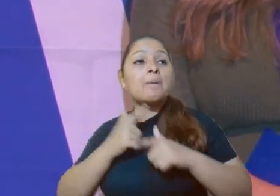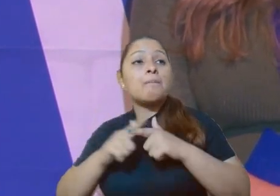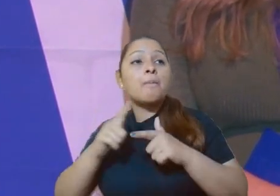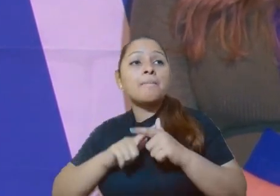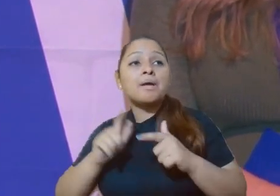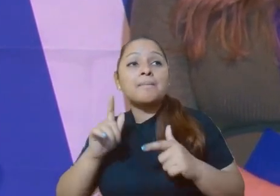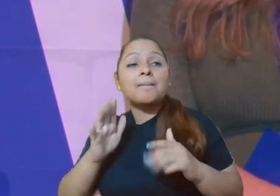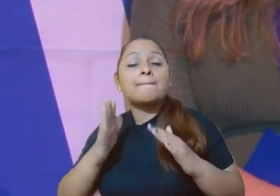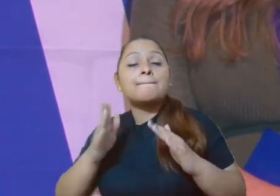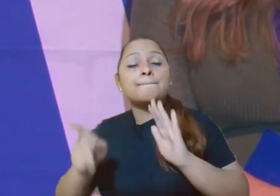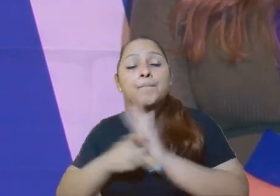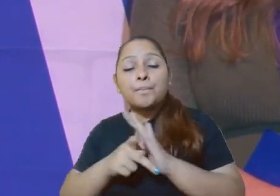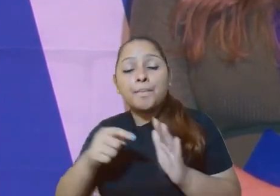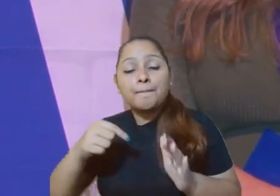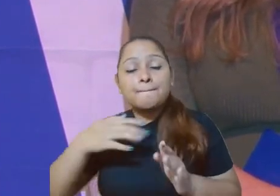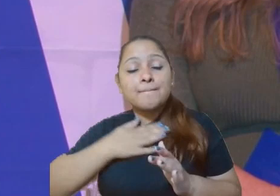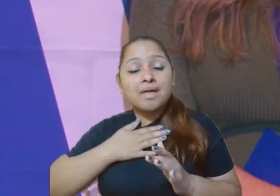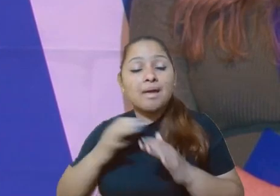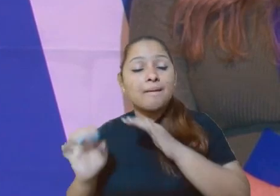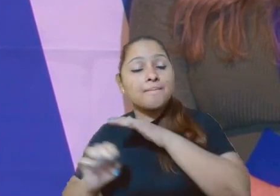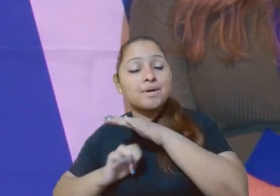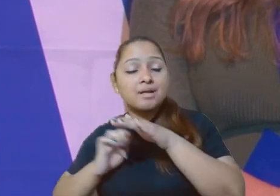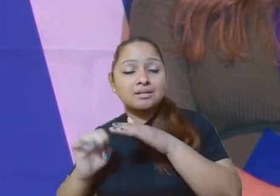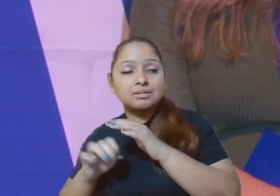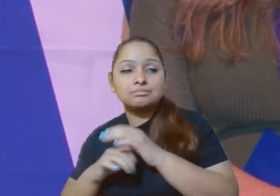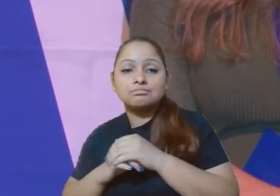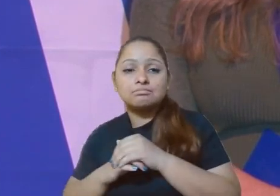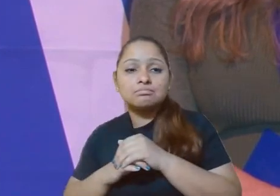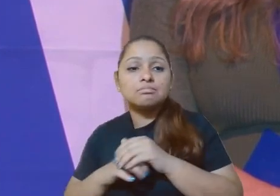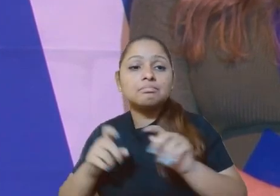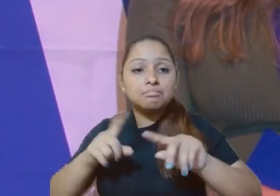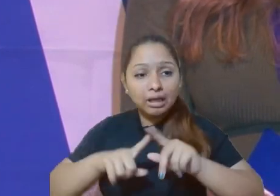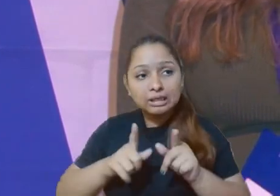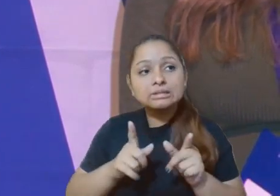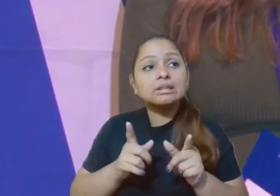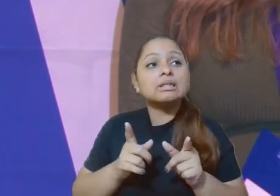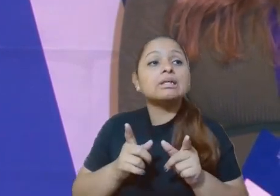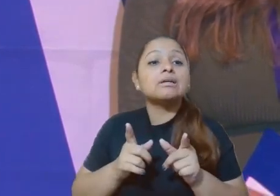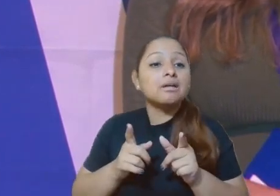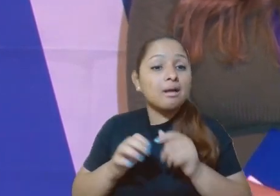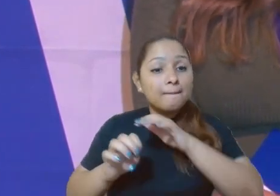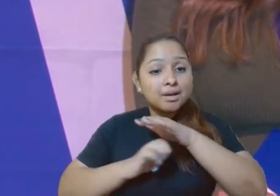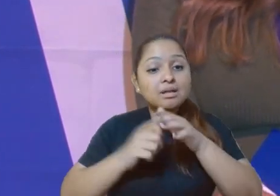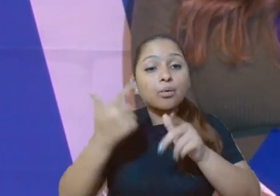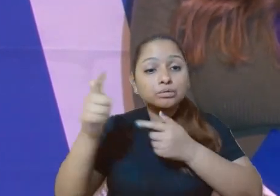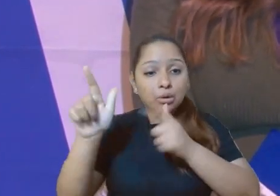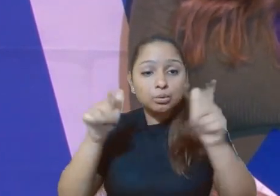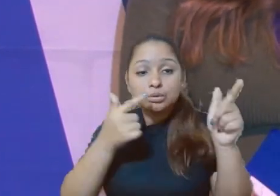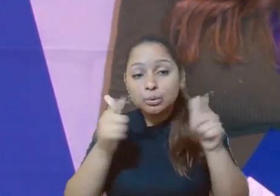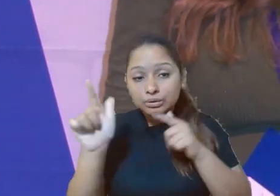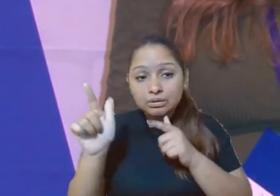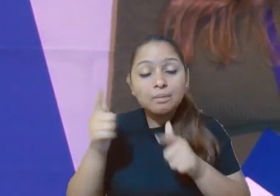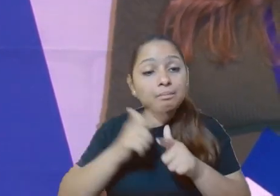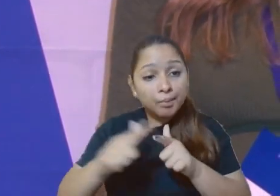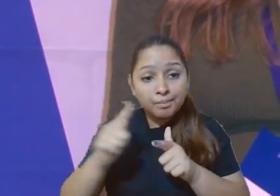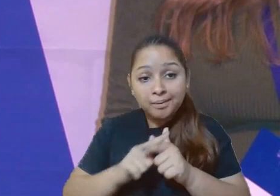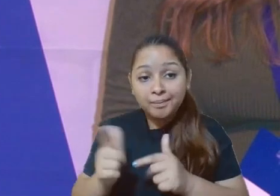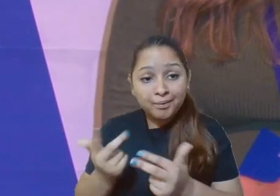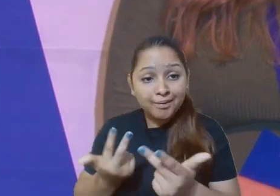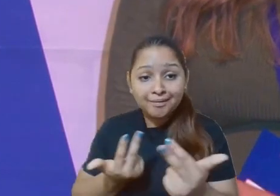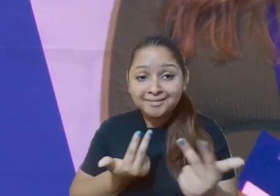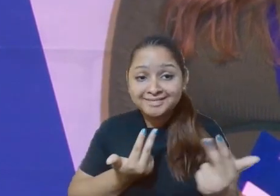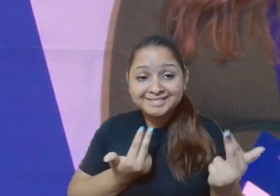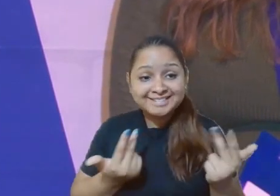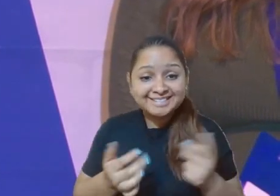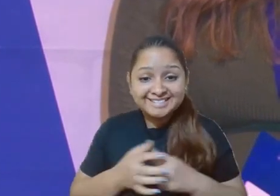other companies, of other countries. Everyone has the same problems. We joke that if you want, I can tell the story, but